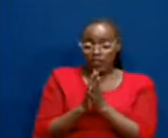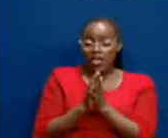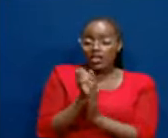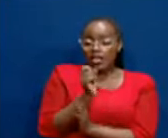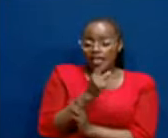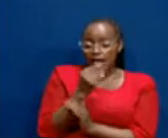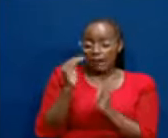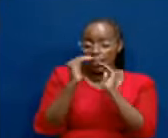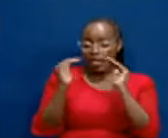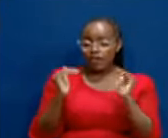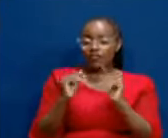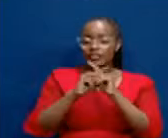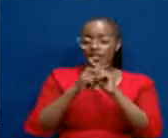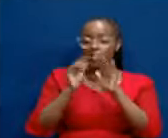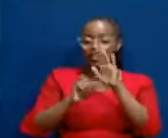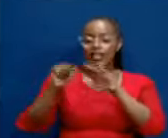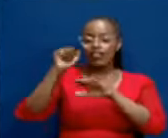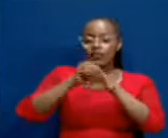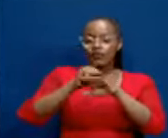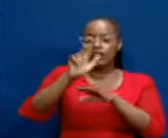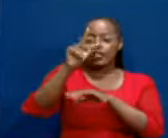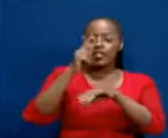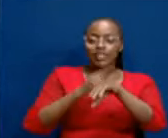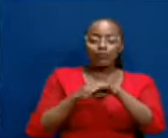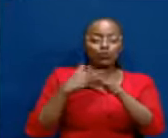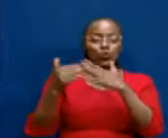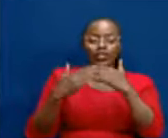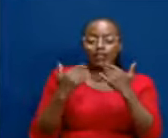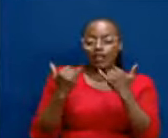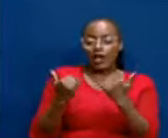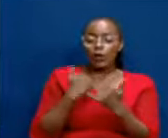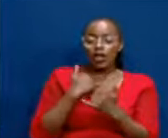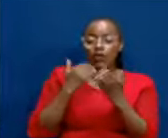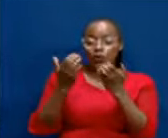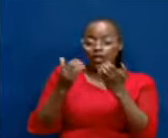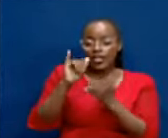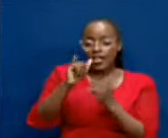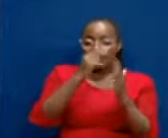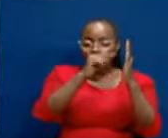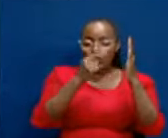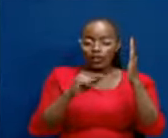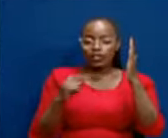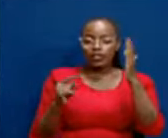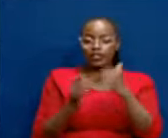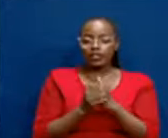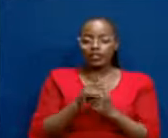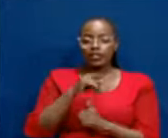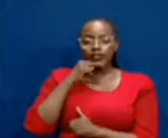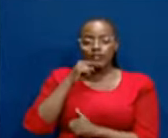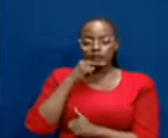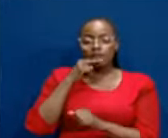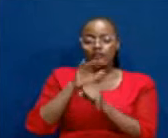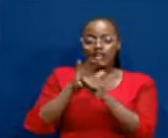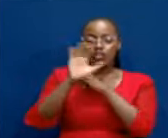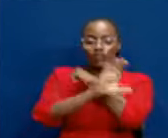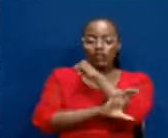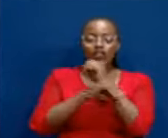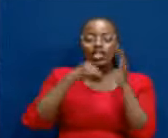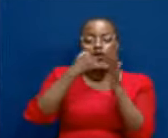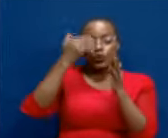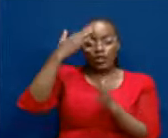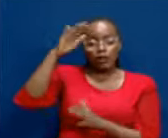housing fund started in Singapore was 3 times what it is in Kenya today. So maybe we need that as correction. But let me tell you, you mentioned a number of countries, including